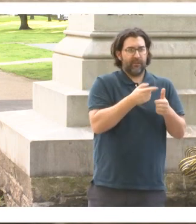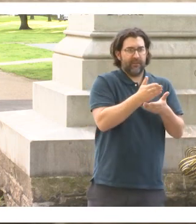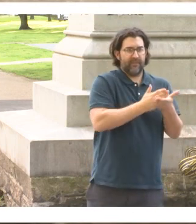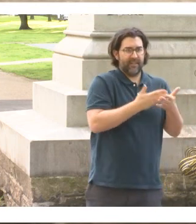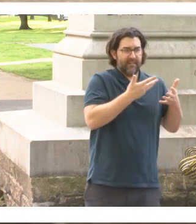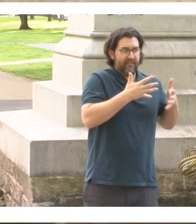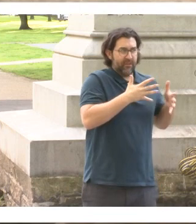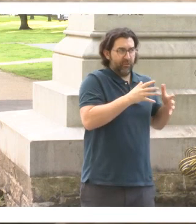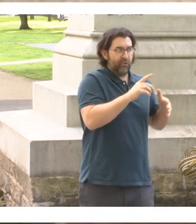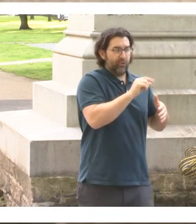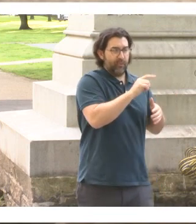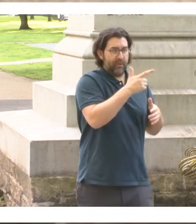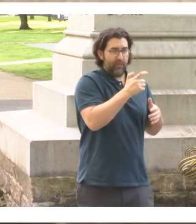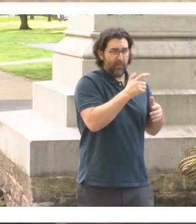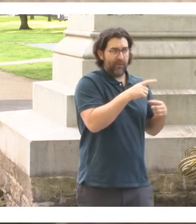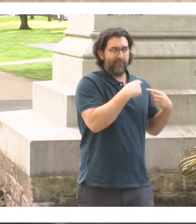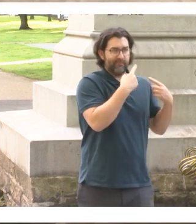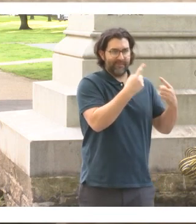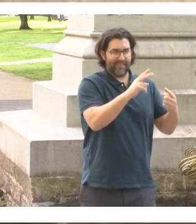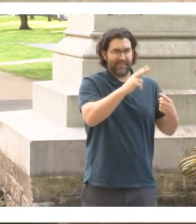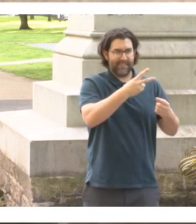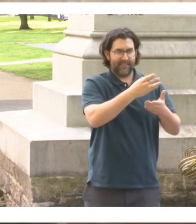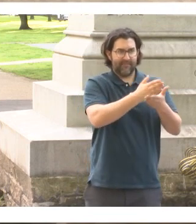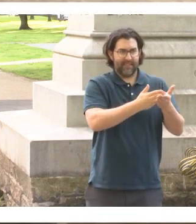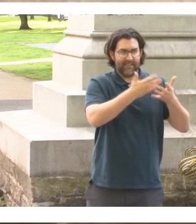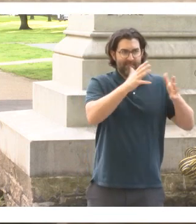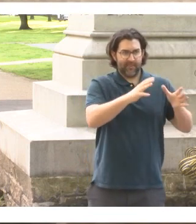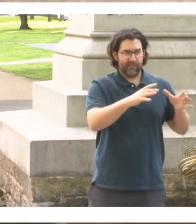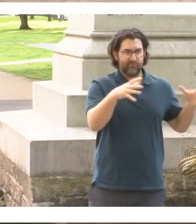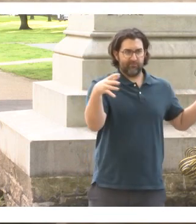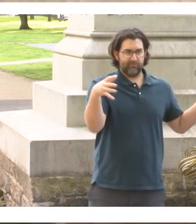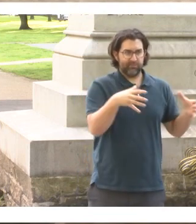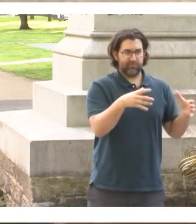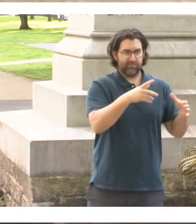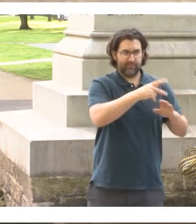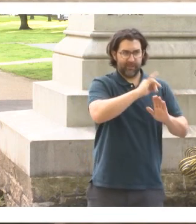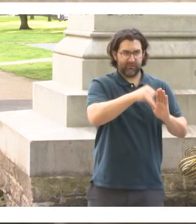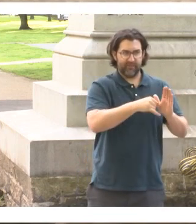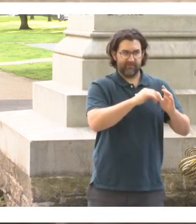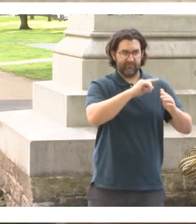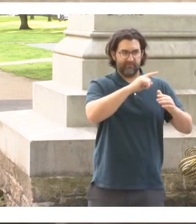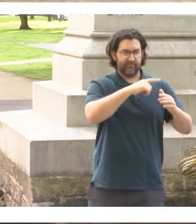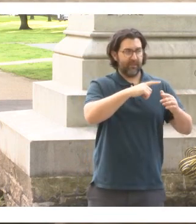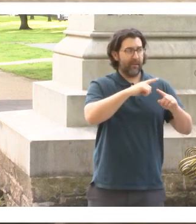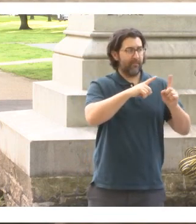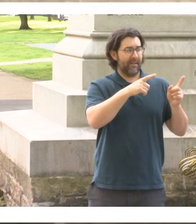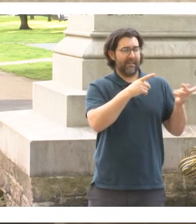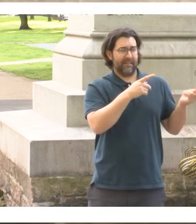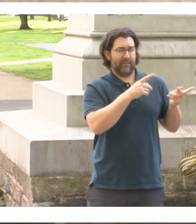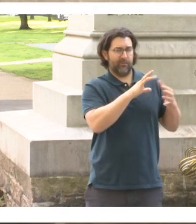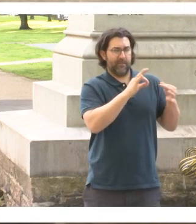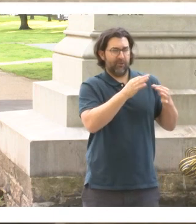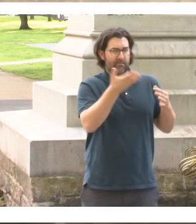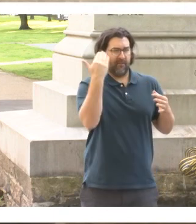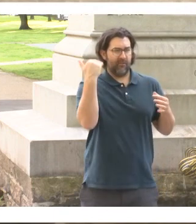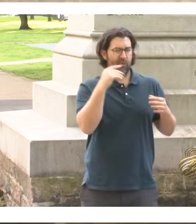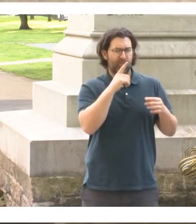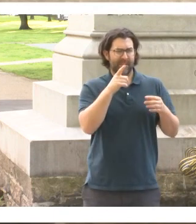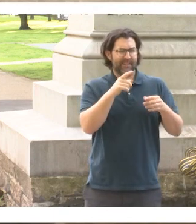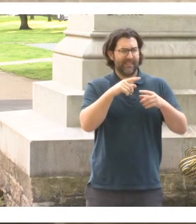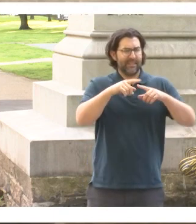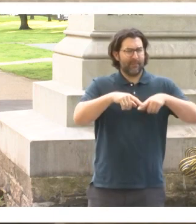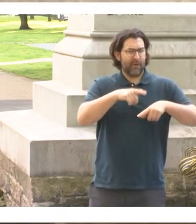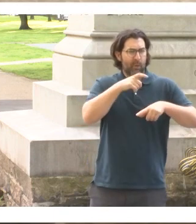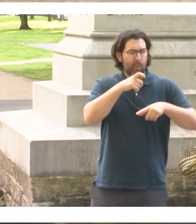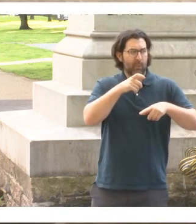in 2021. But as Catherine stated before, and as Kevin alluded to, this is not possible without